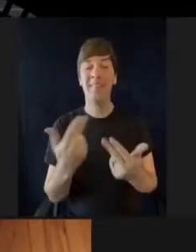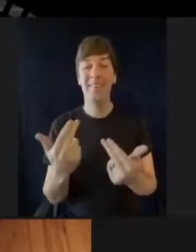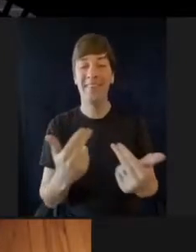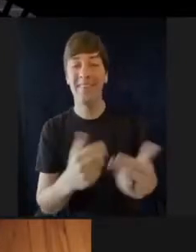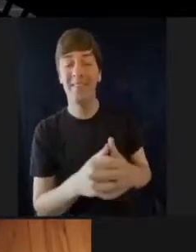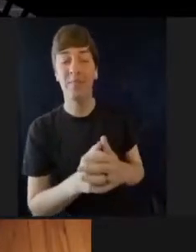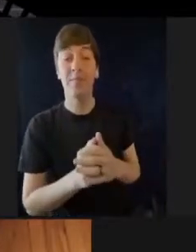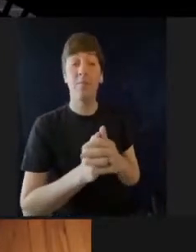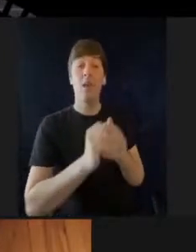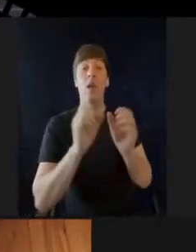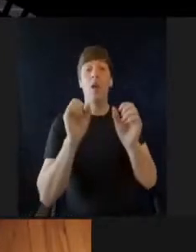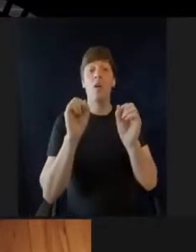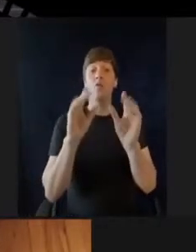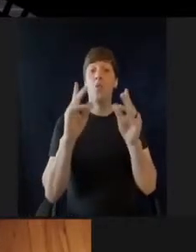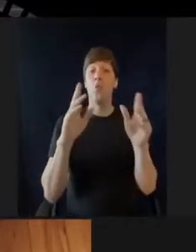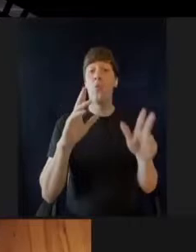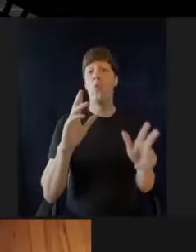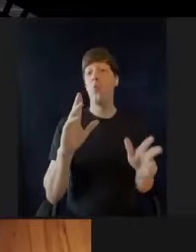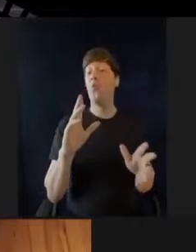So we have